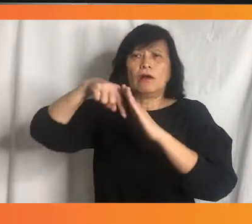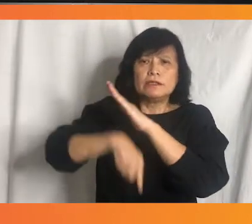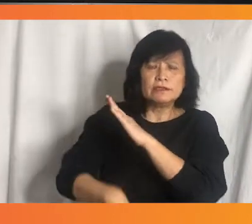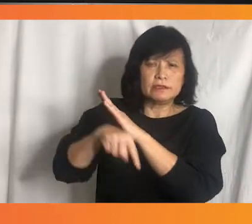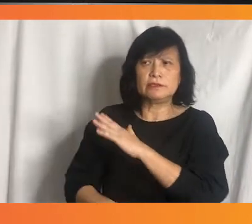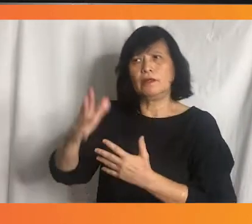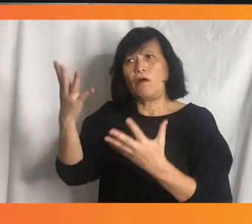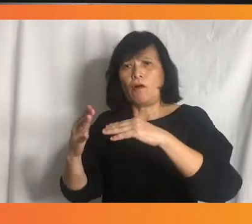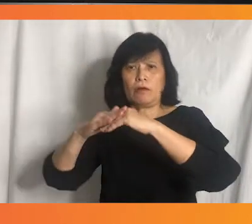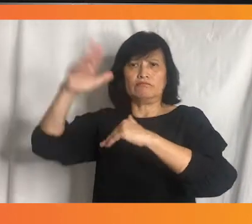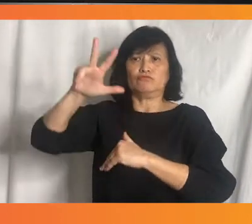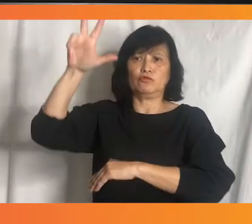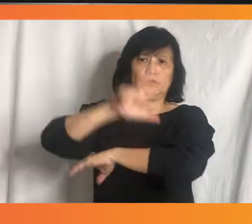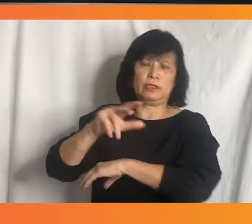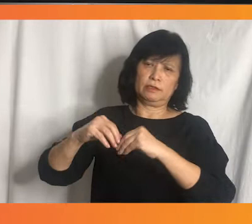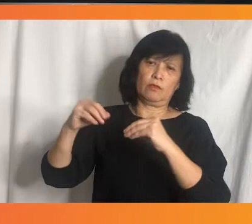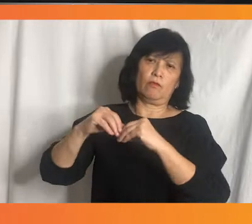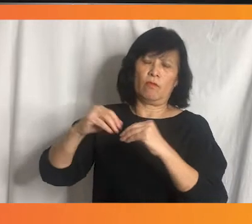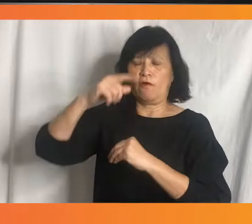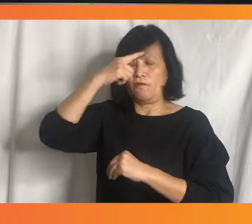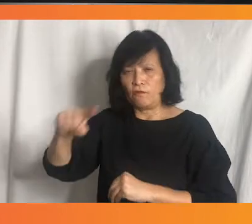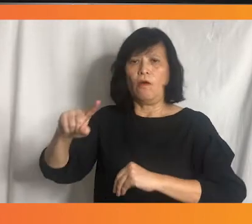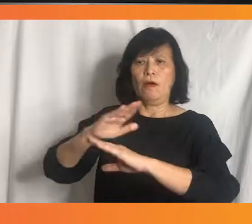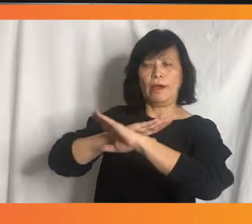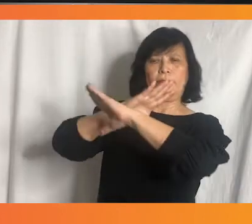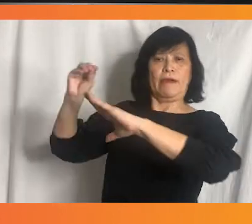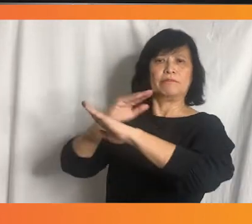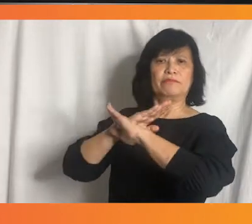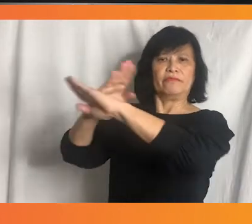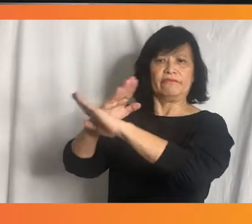more days a week to enhance functional capacity and prevent falls.